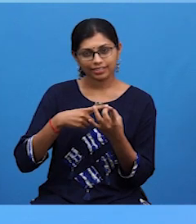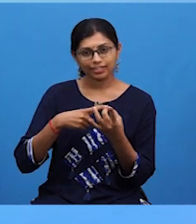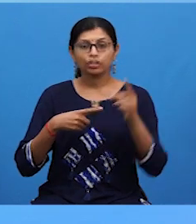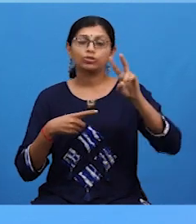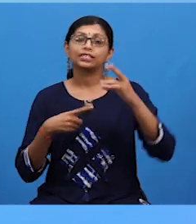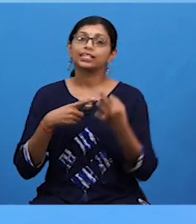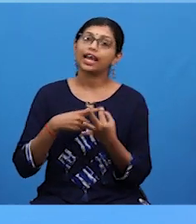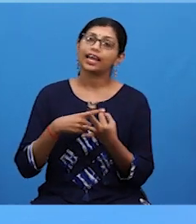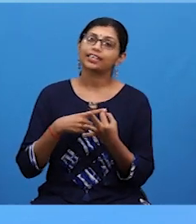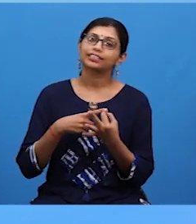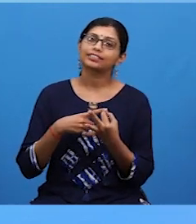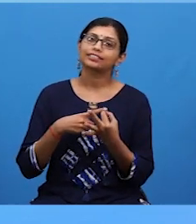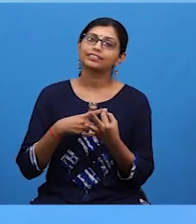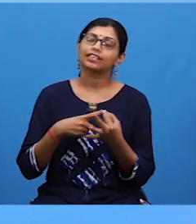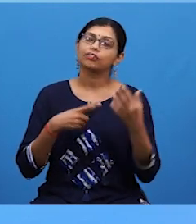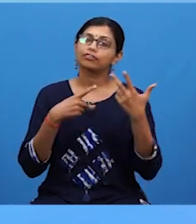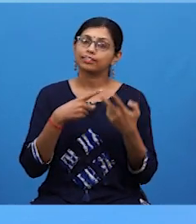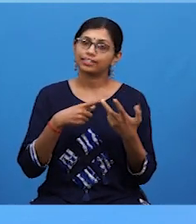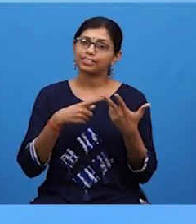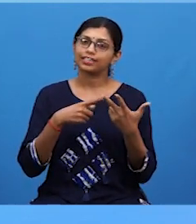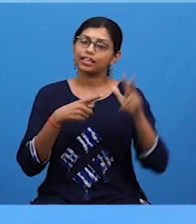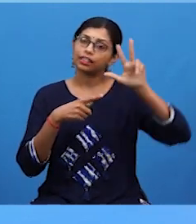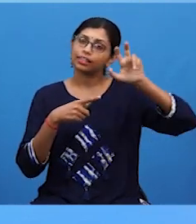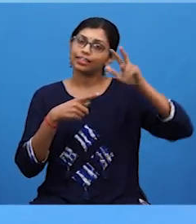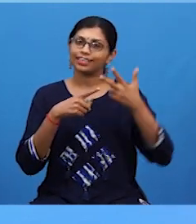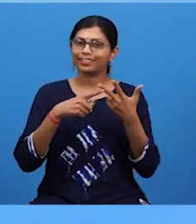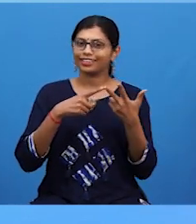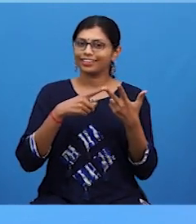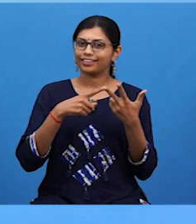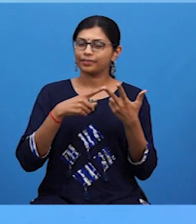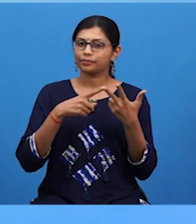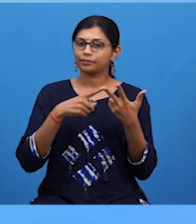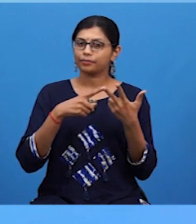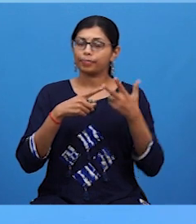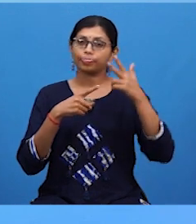28th, 29th, 30th,